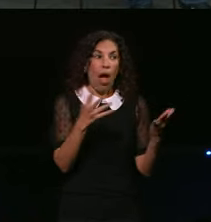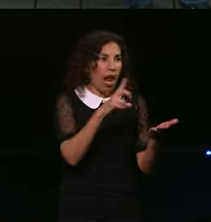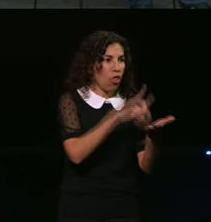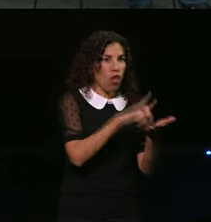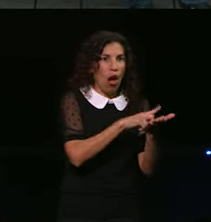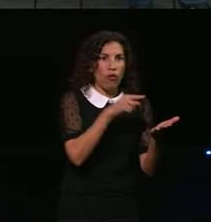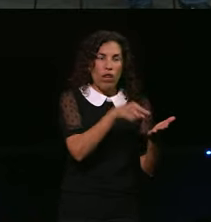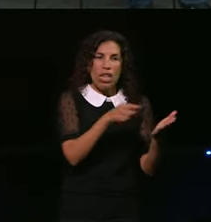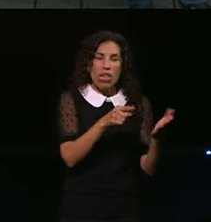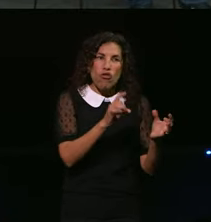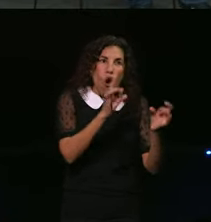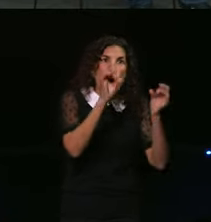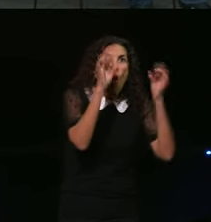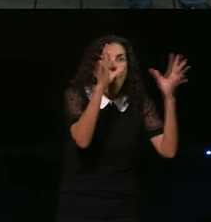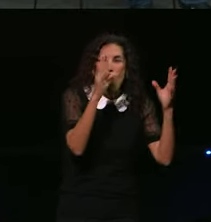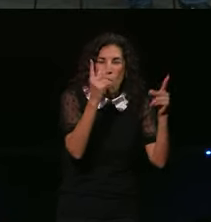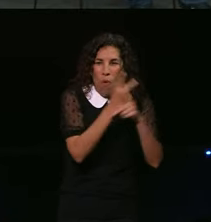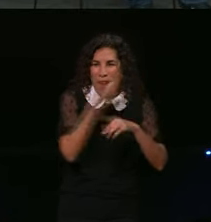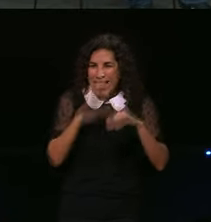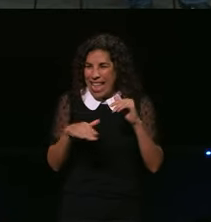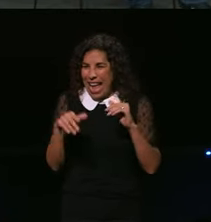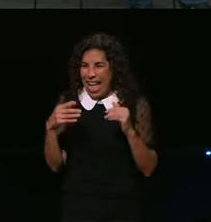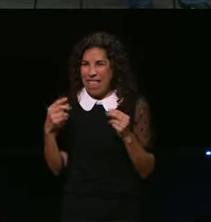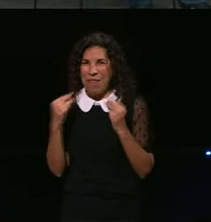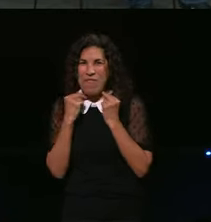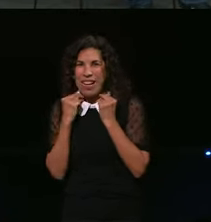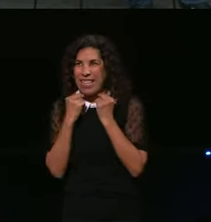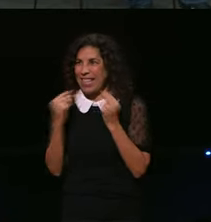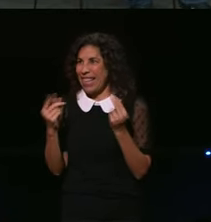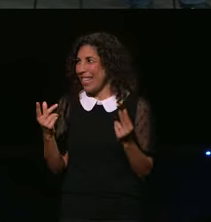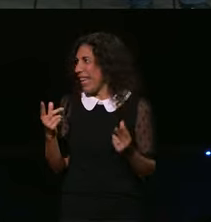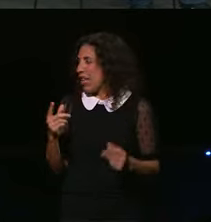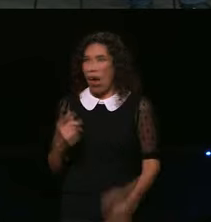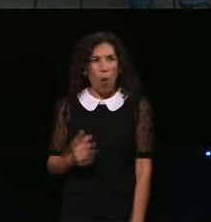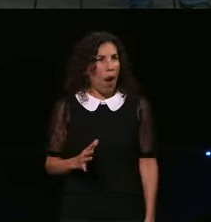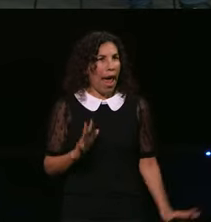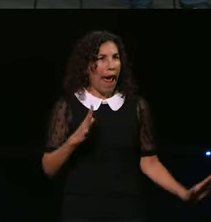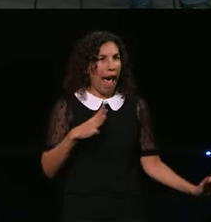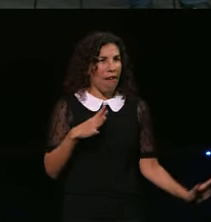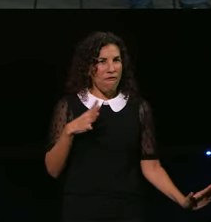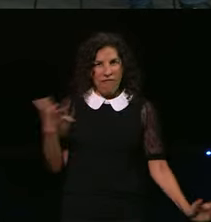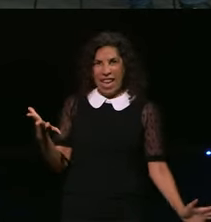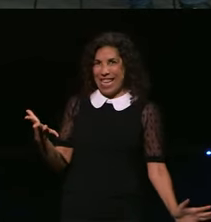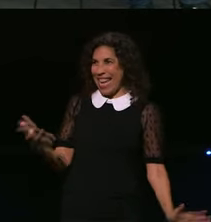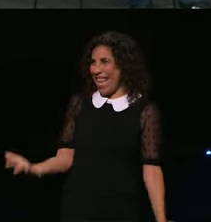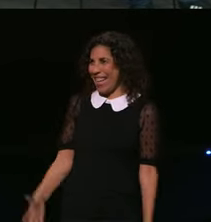his creation. and I love Yorgos. I resent that.